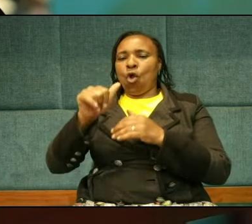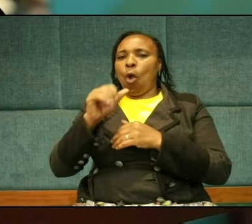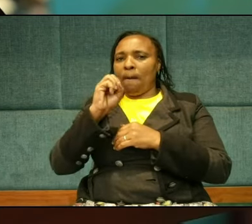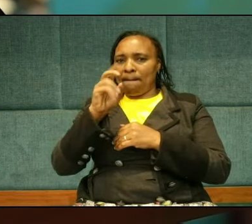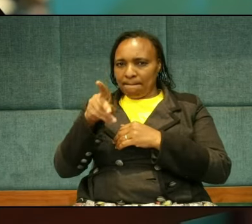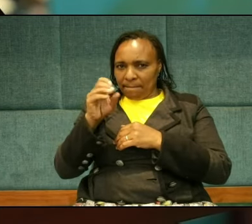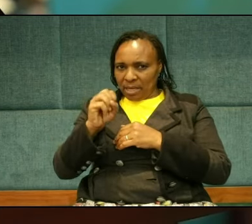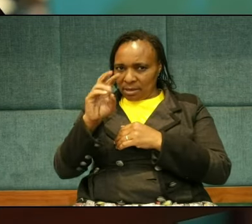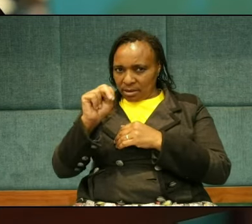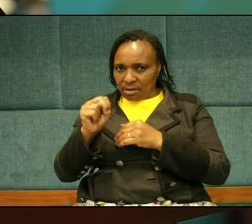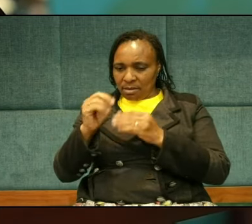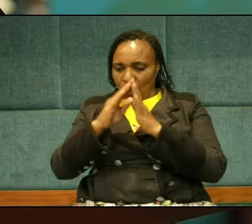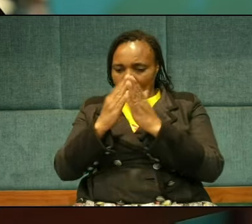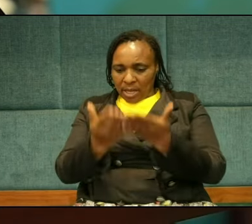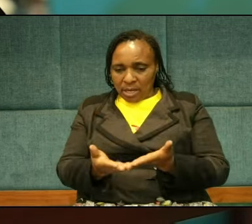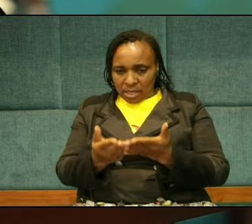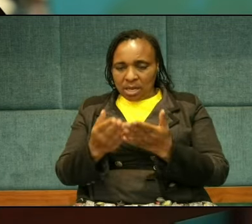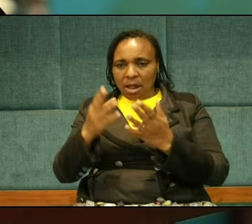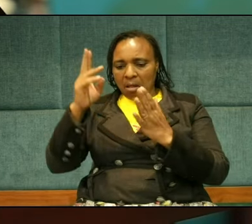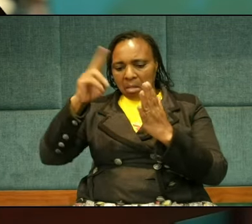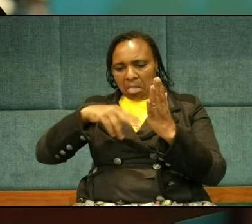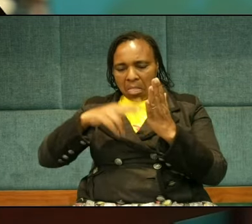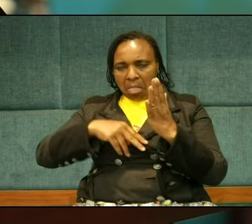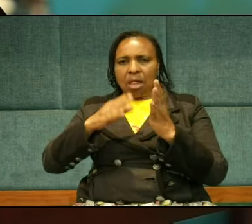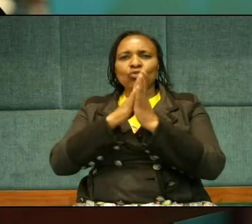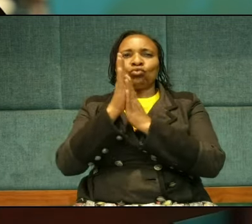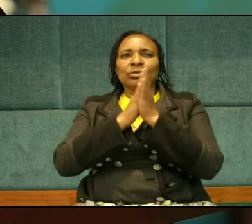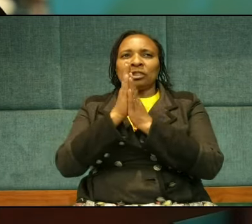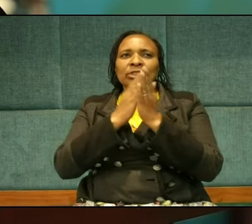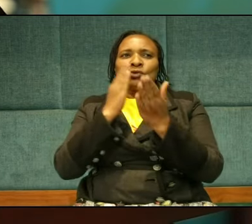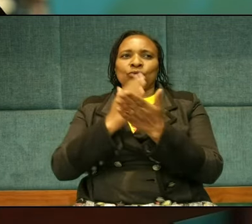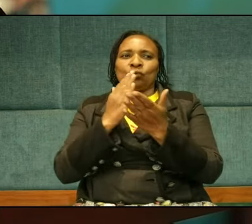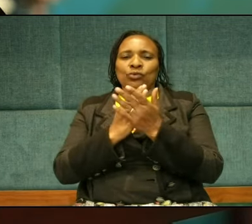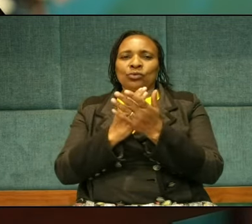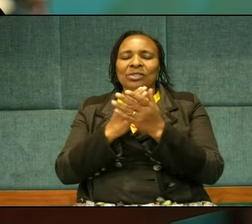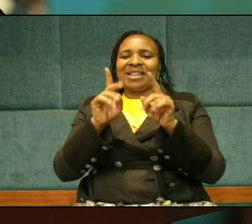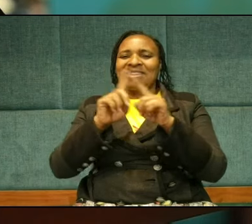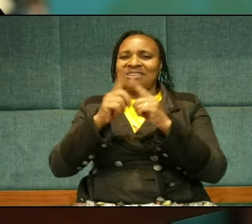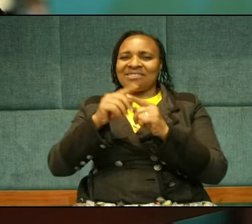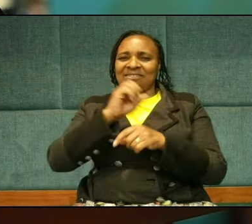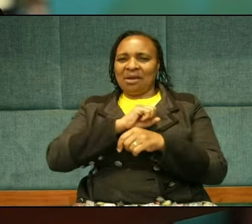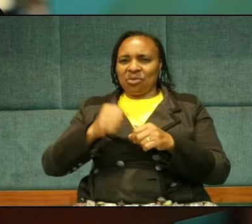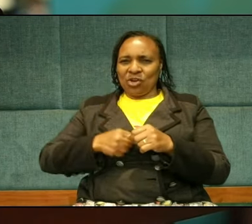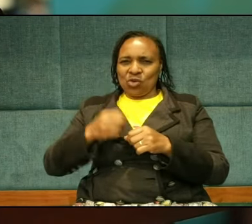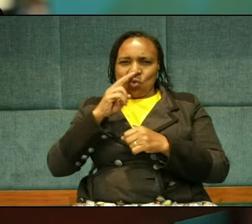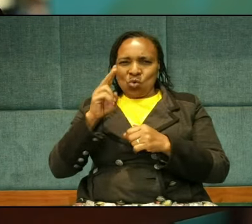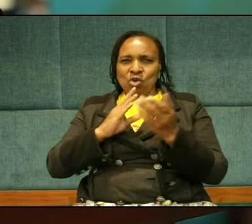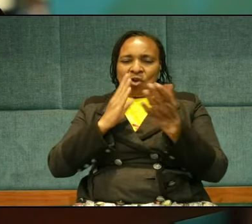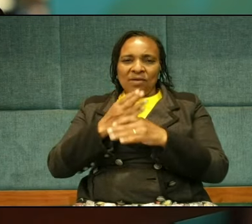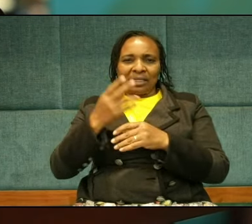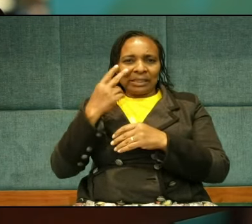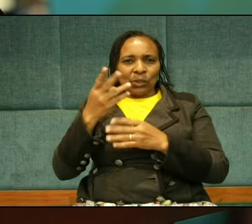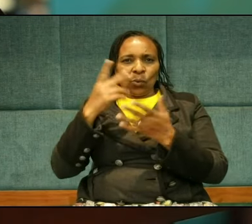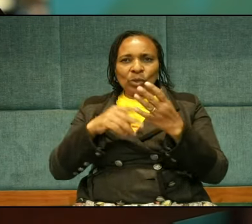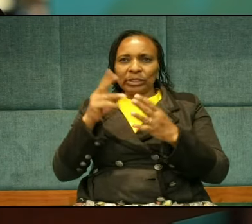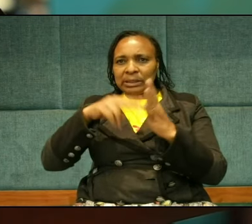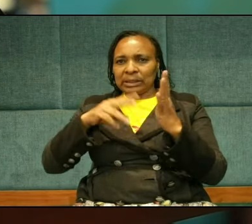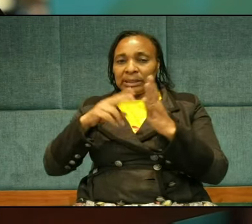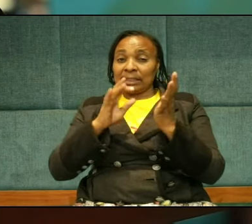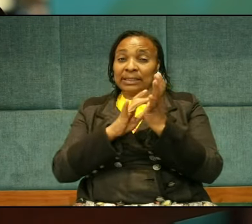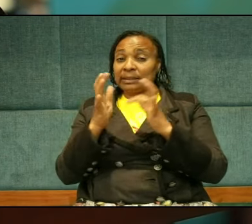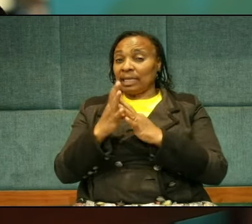up and began to read. "Oh, this is interesting," he said. Samuel looked over to see what Johan was reading. He was reading